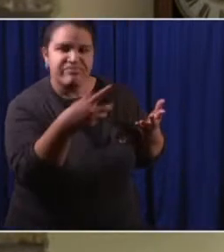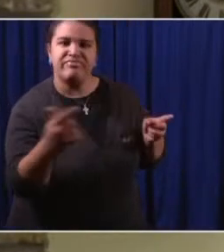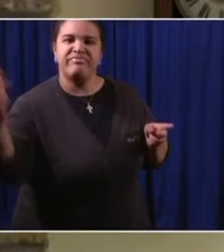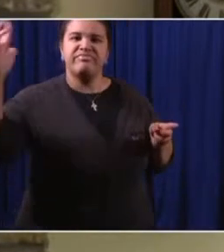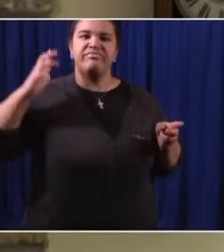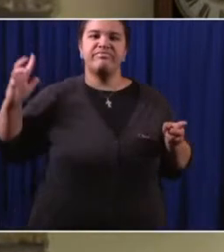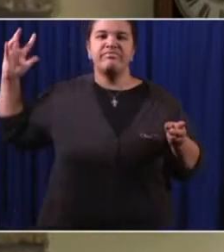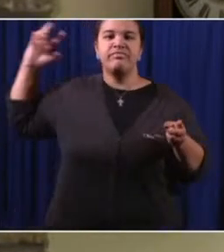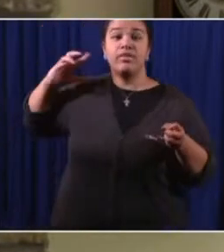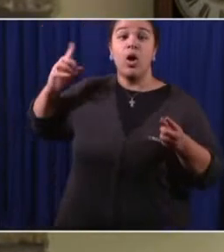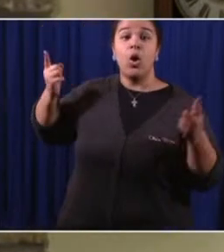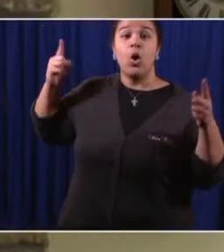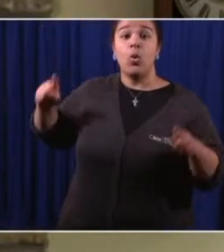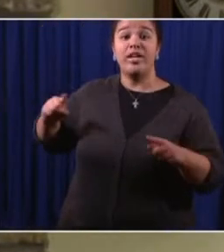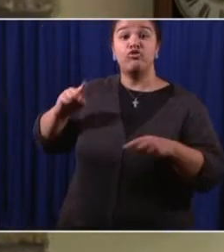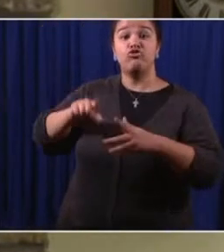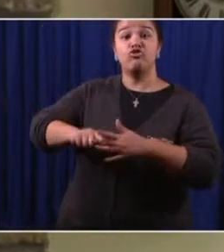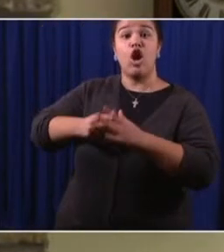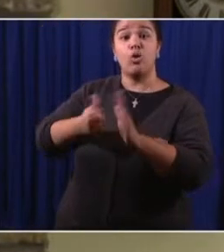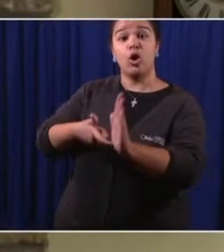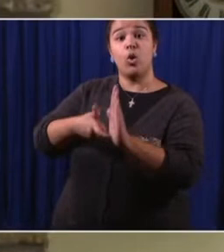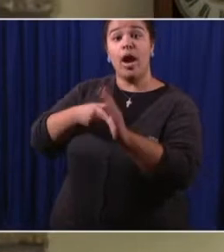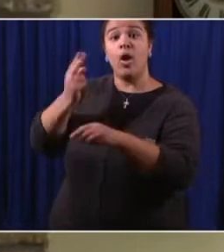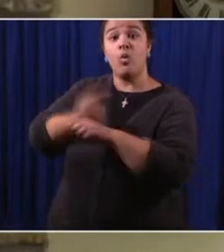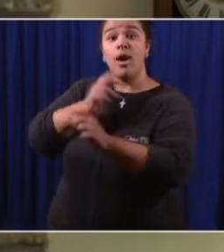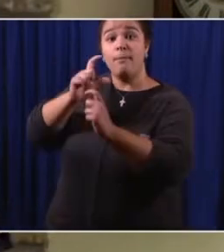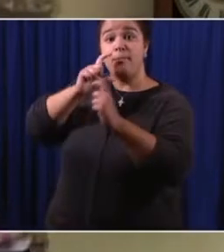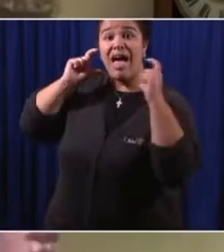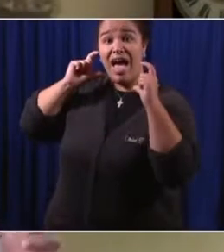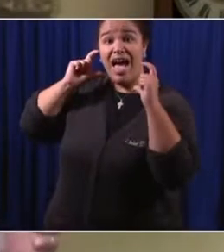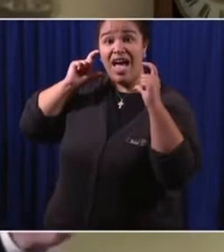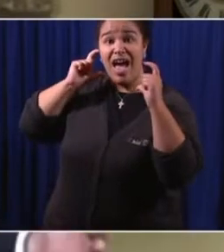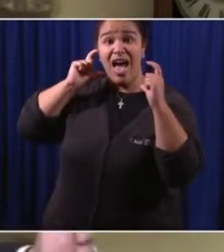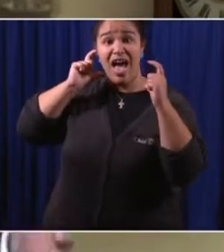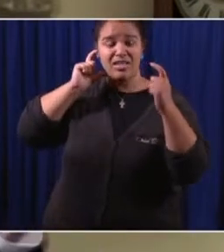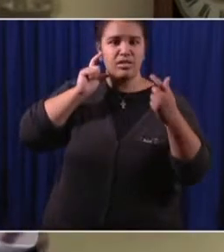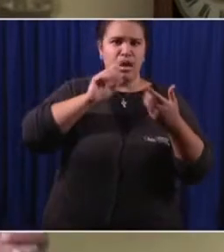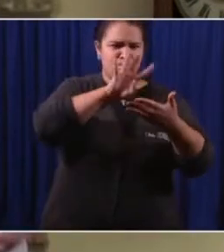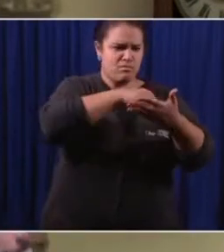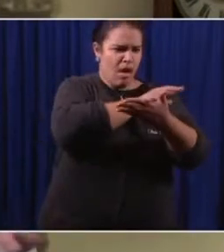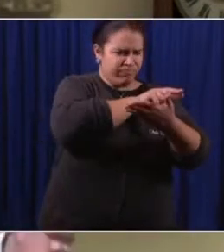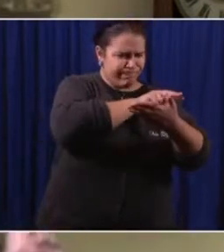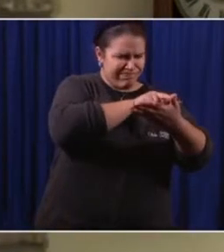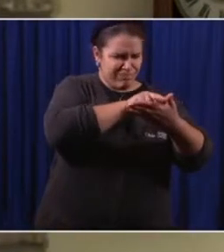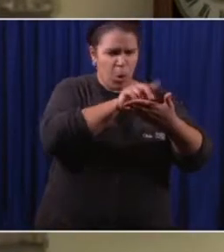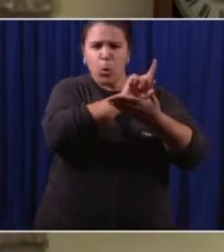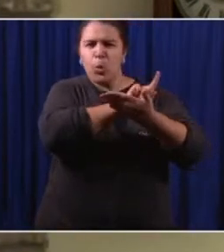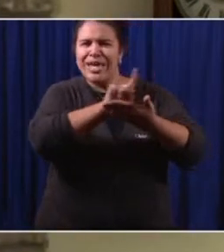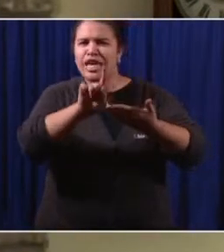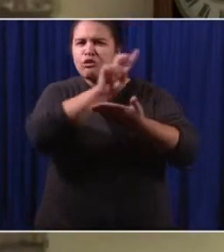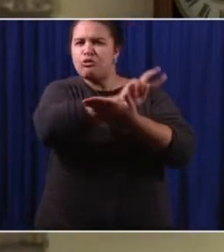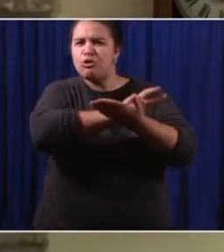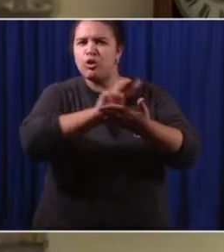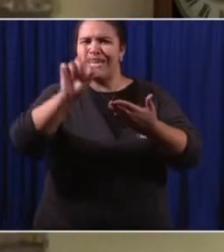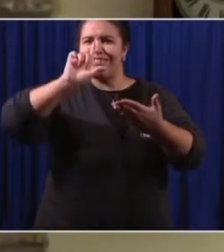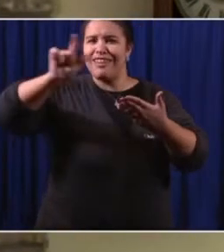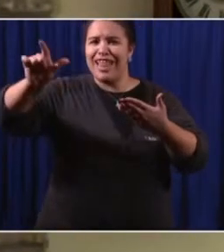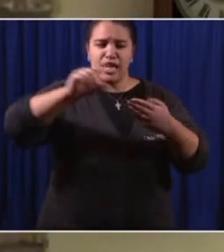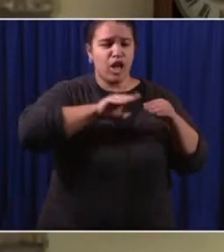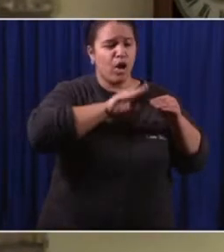areas in the state of Ohio. And you can go forward a week or 2 weeks and you started to see numbers